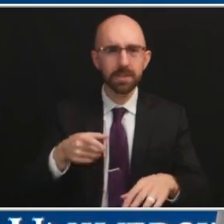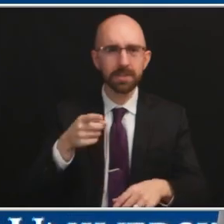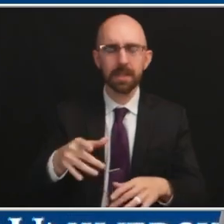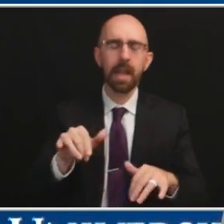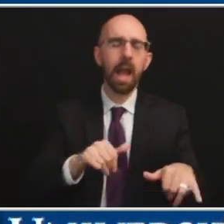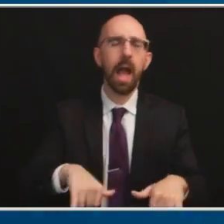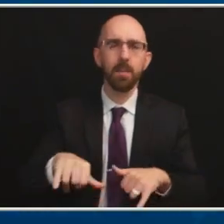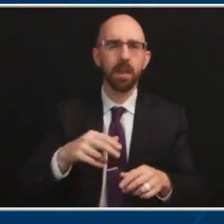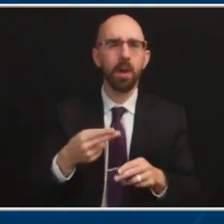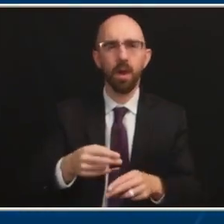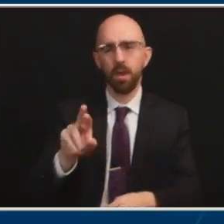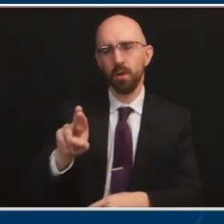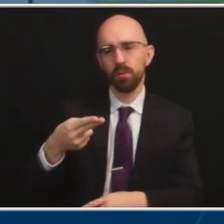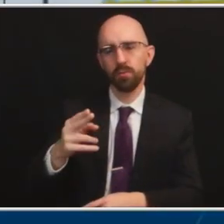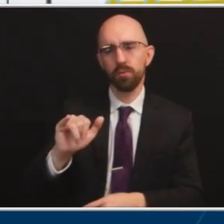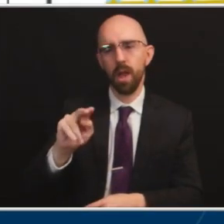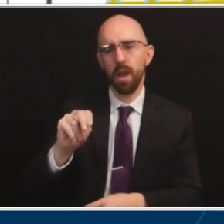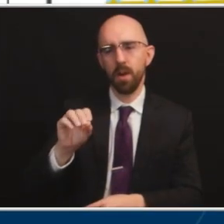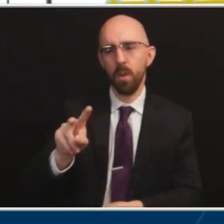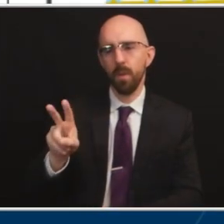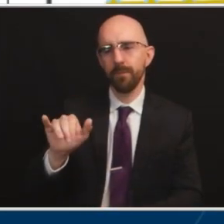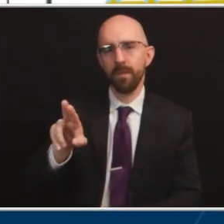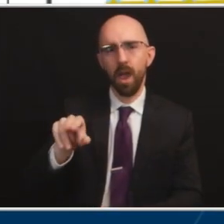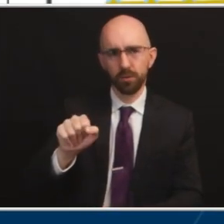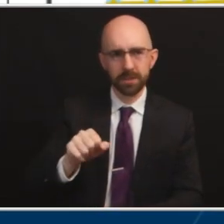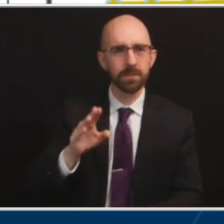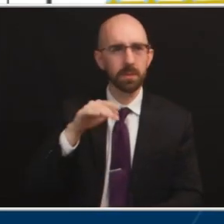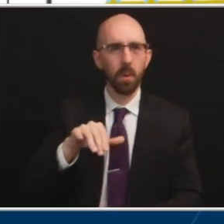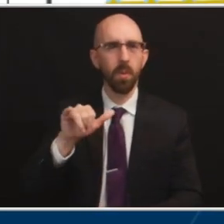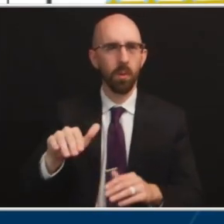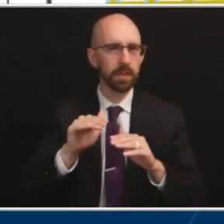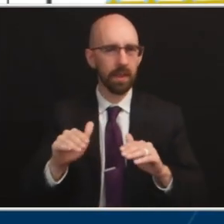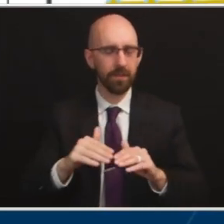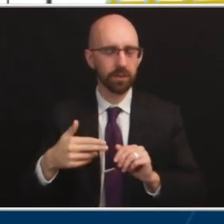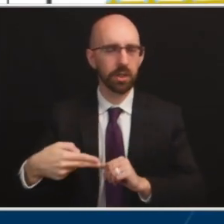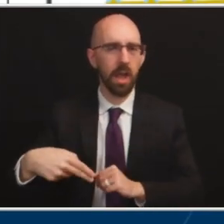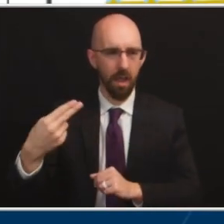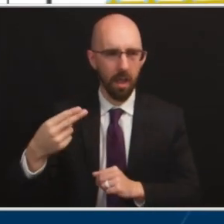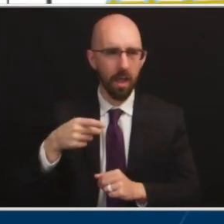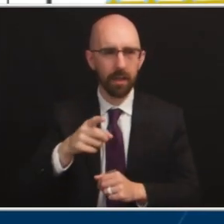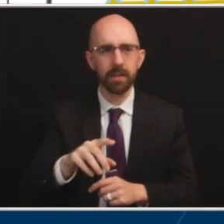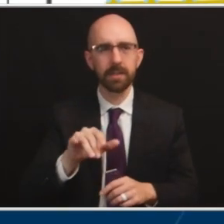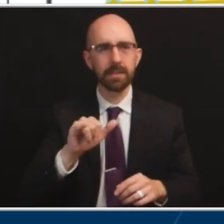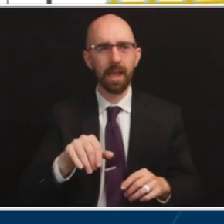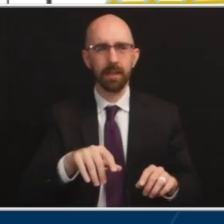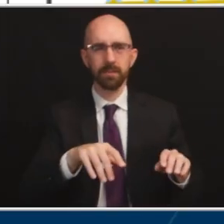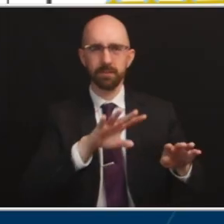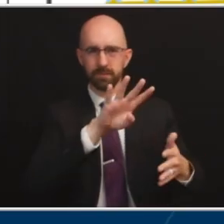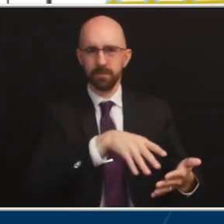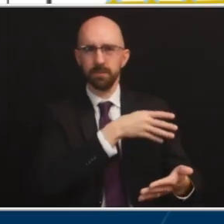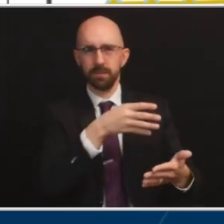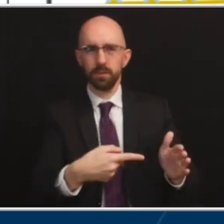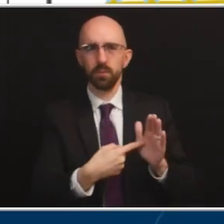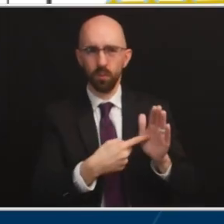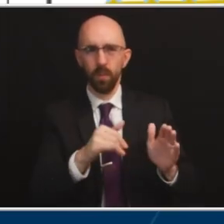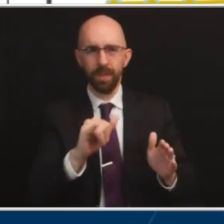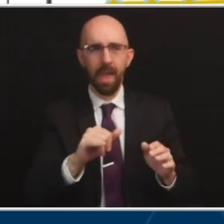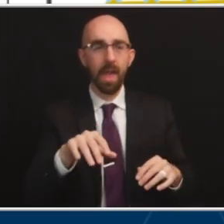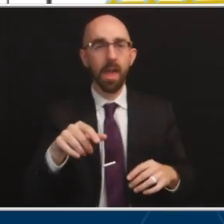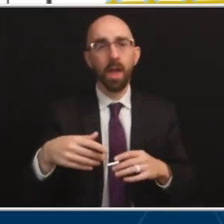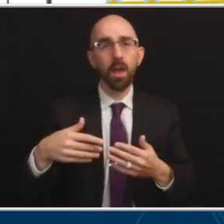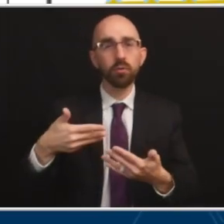is rhinovirus. So we know that those levels are high. This is a dashboard or a graph showing that gray line